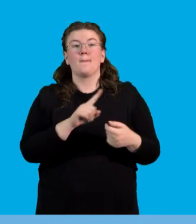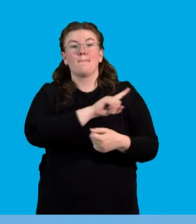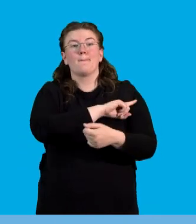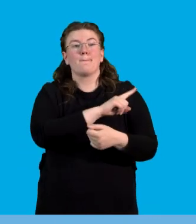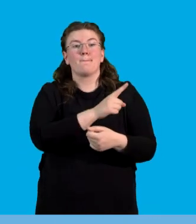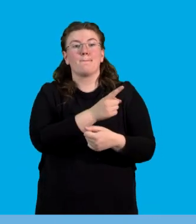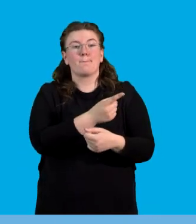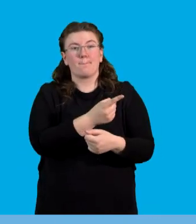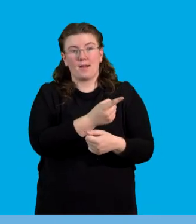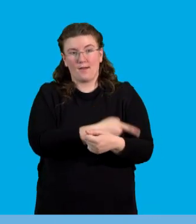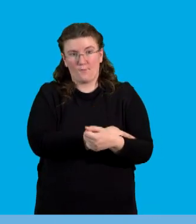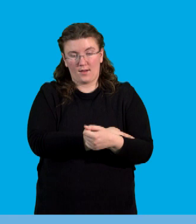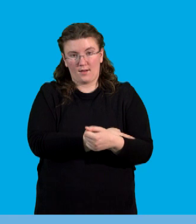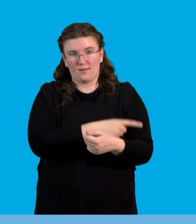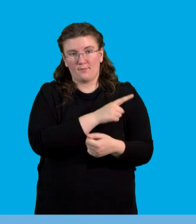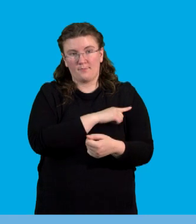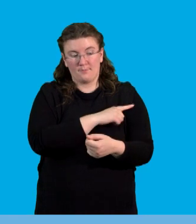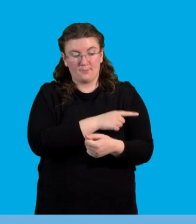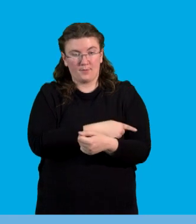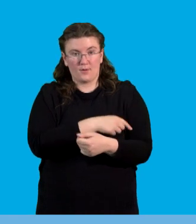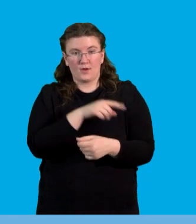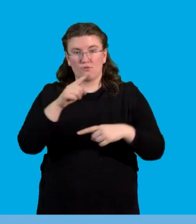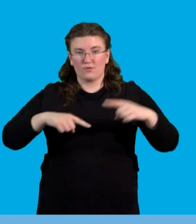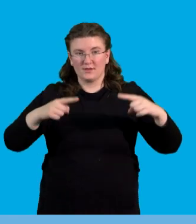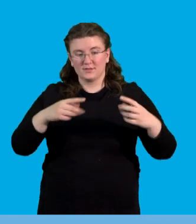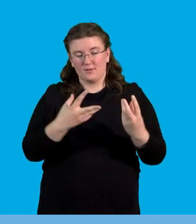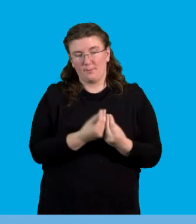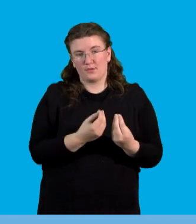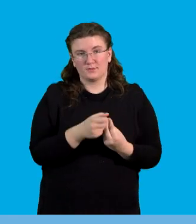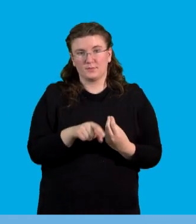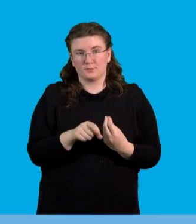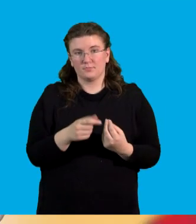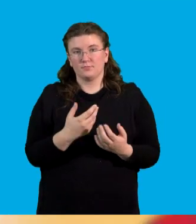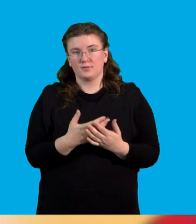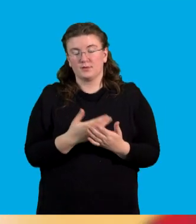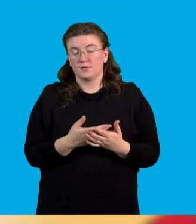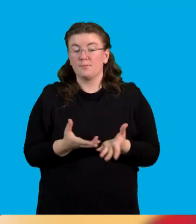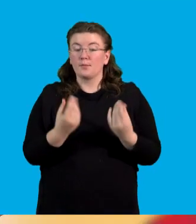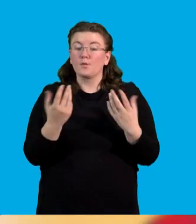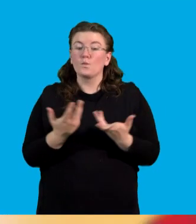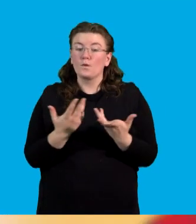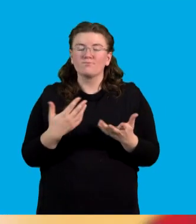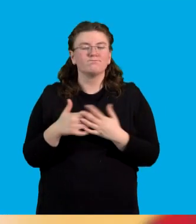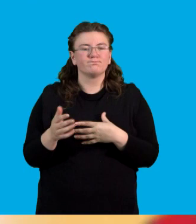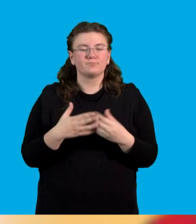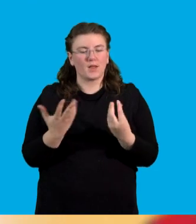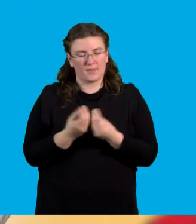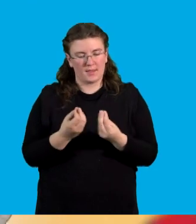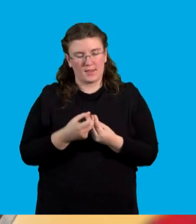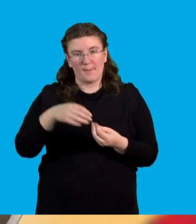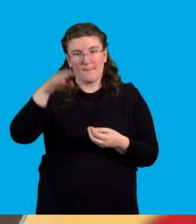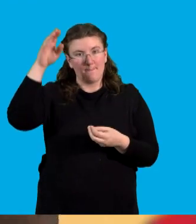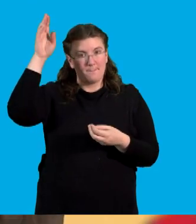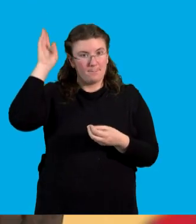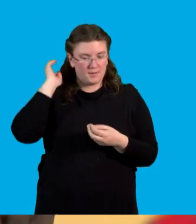of appliance. Now remember that the power rating of this appliance, it can be read from the back of any appliance, which